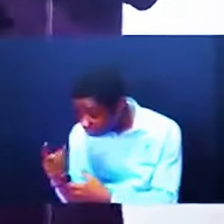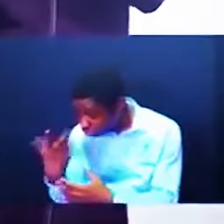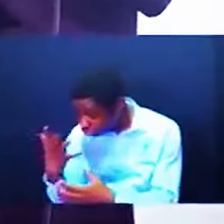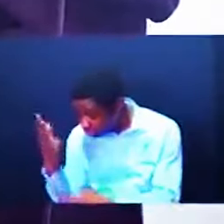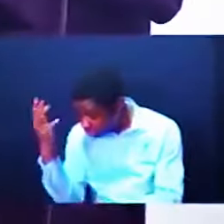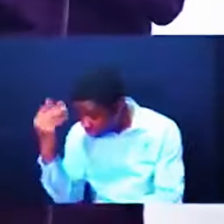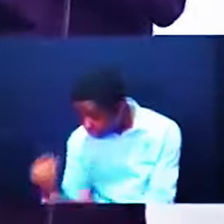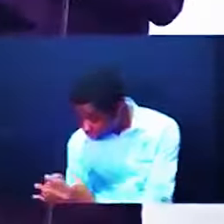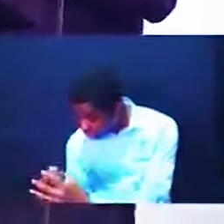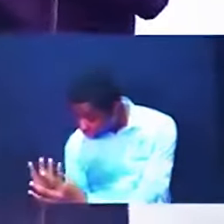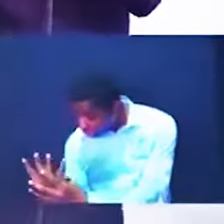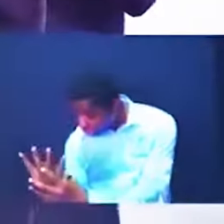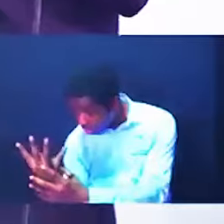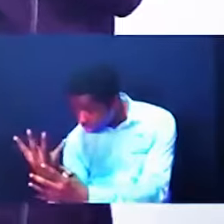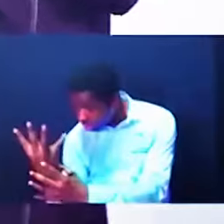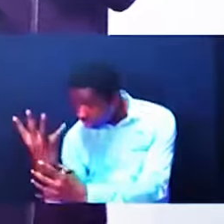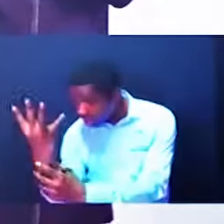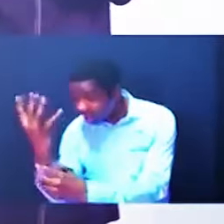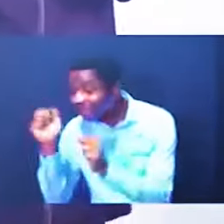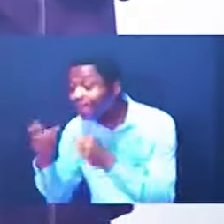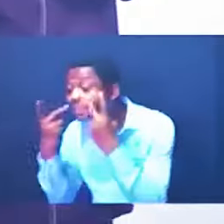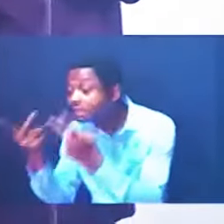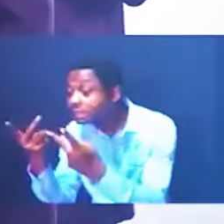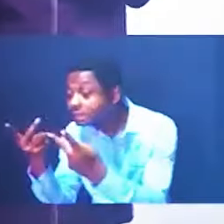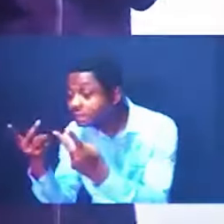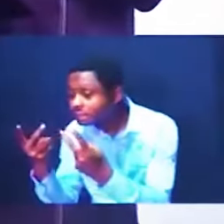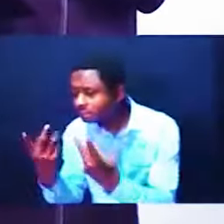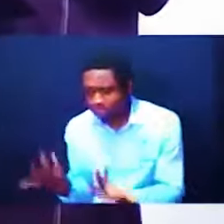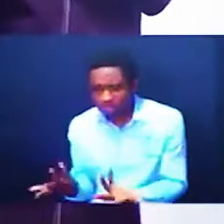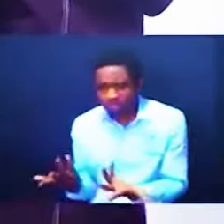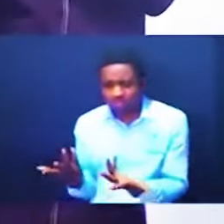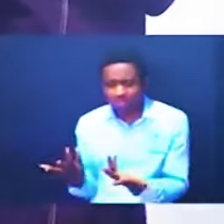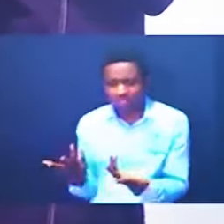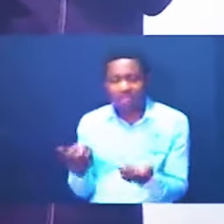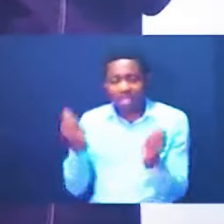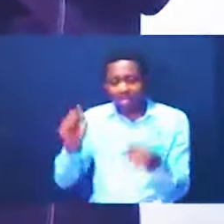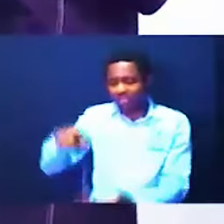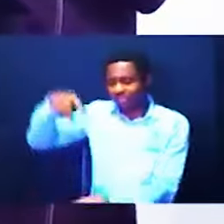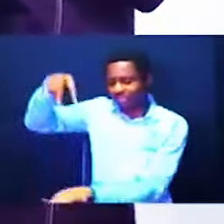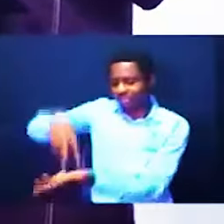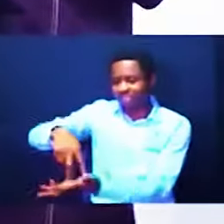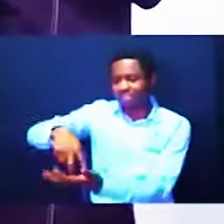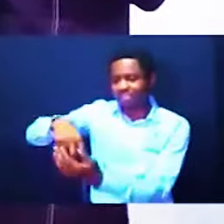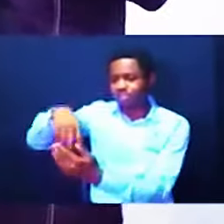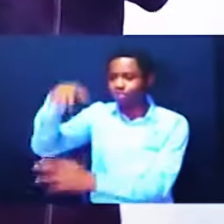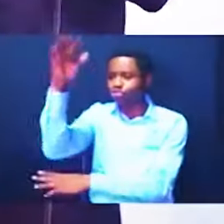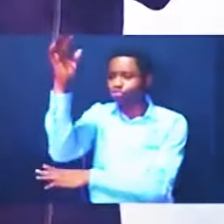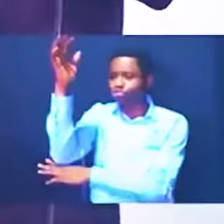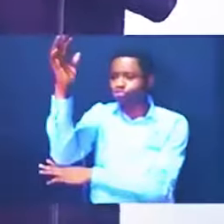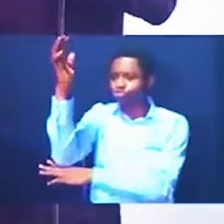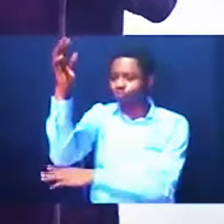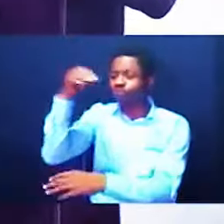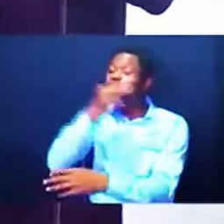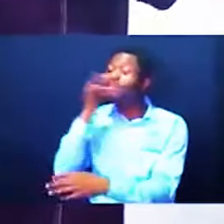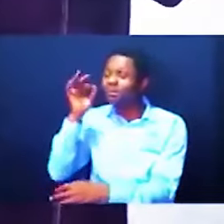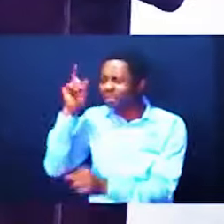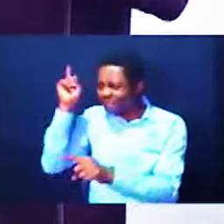now you can stand in the farm for 2 weeks, you will never see the plant lifting itself.